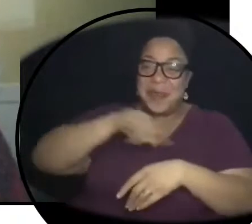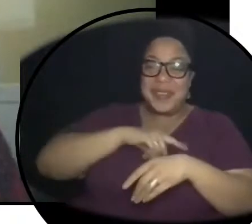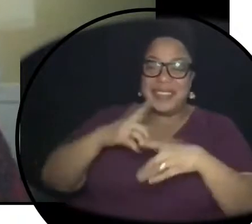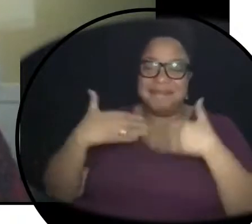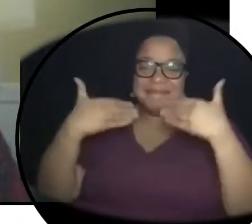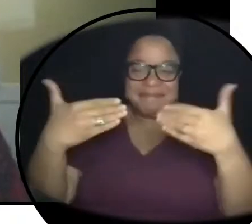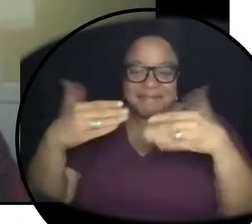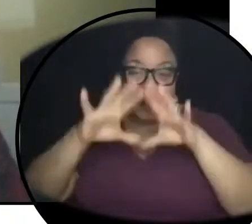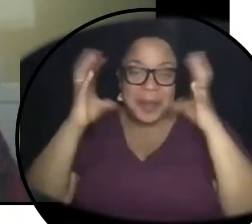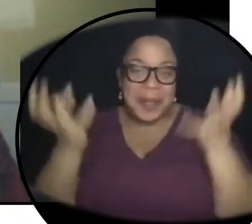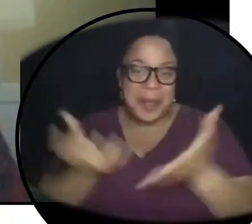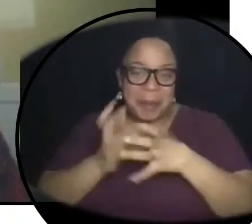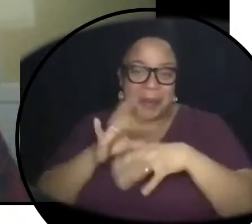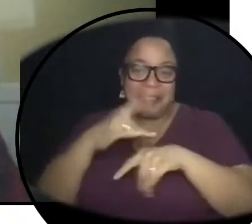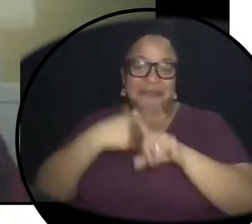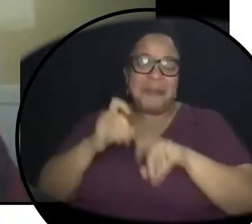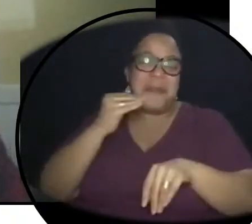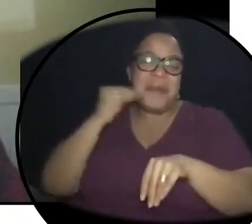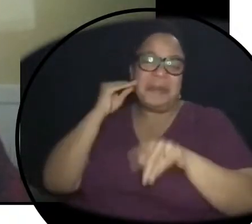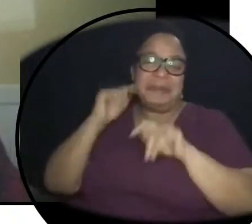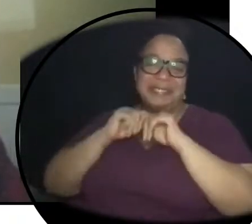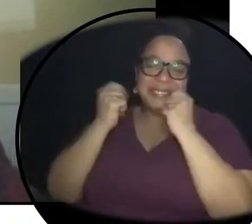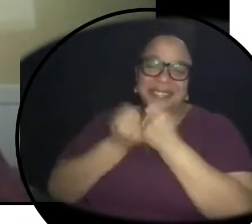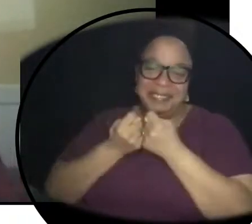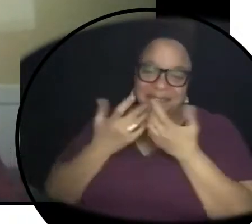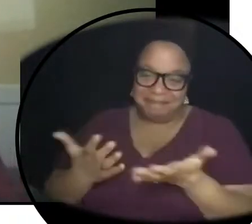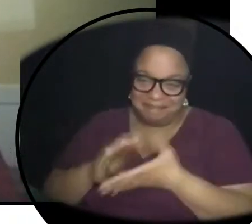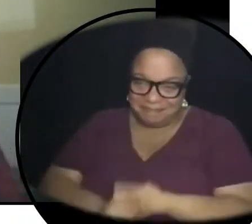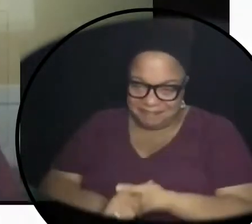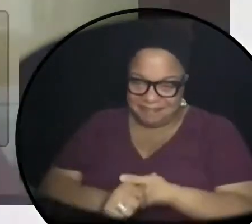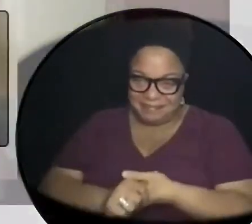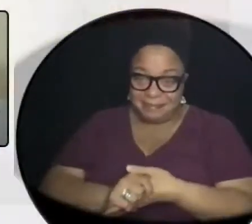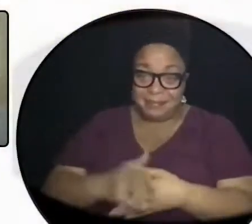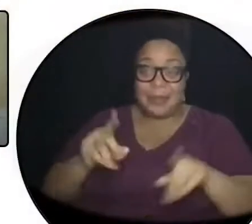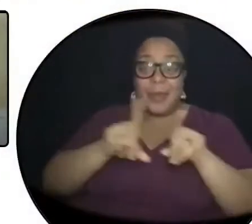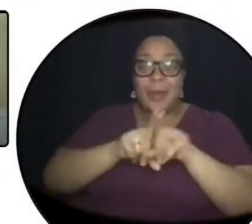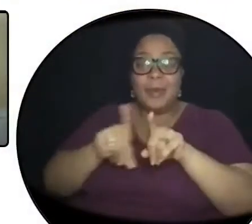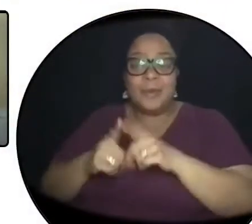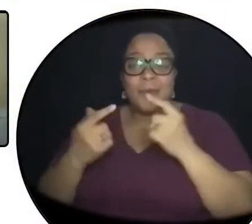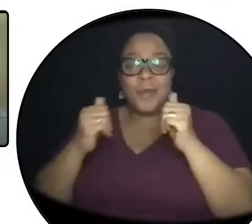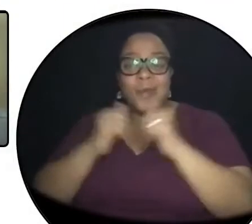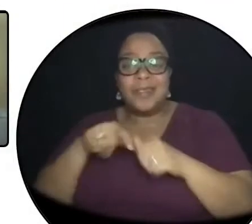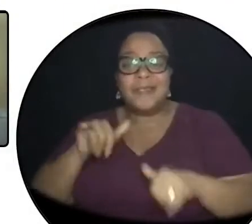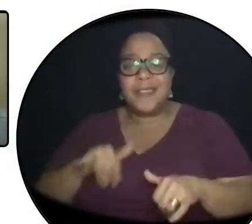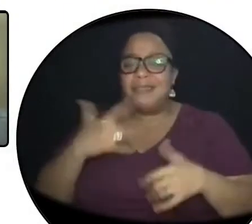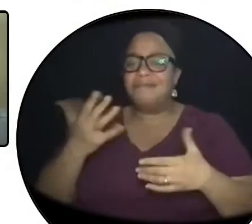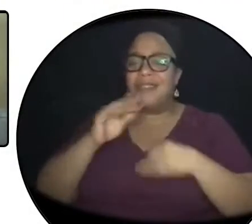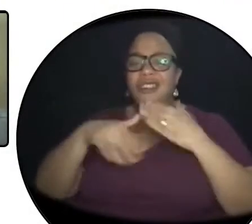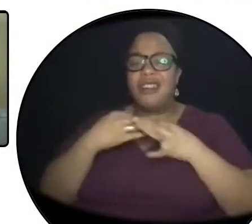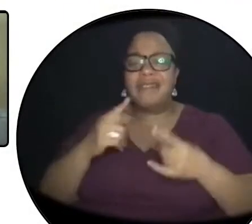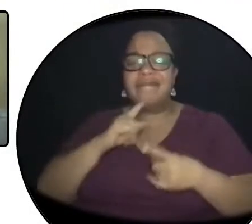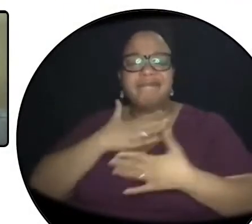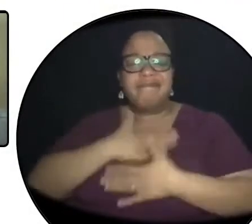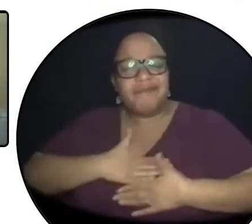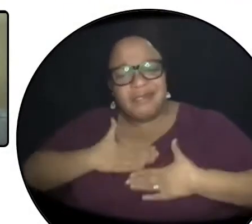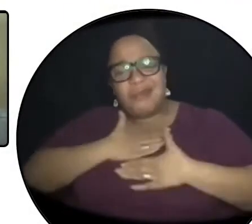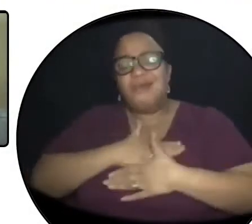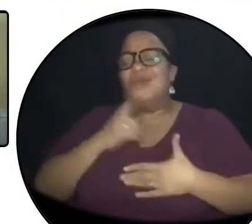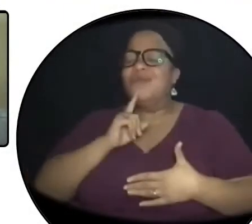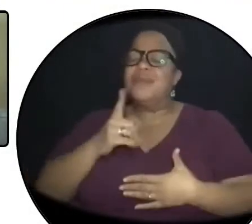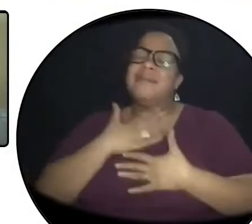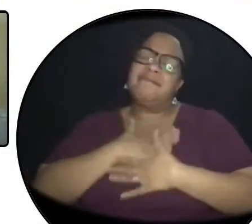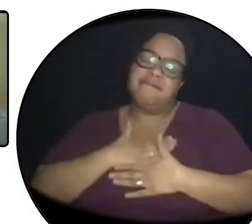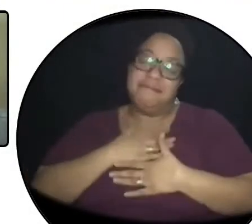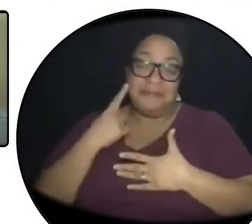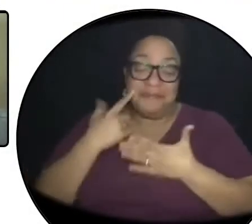because y'all already can see by the pictures that it's amazing folks. And I'm going to just sort of go in the order that